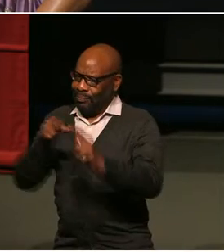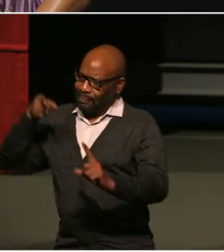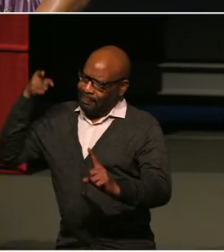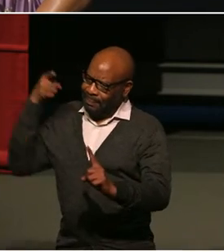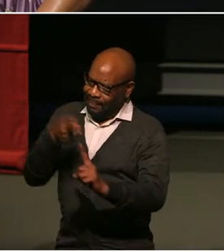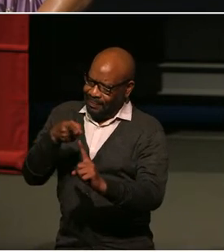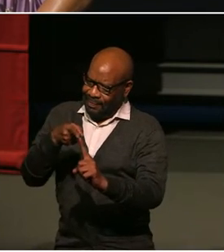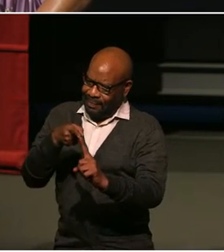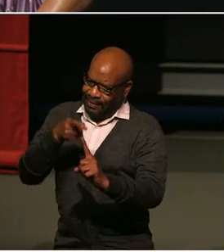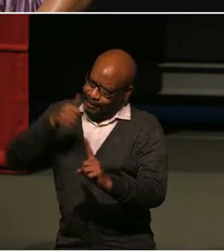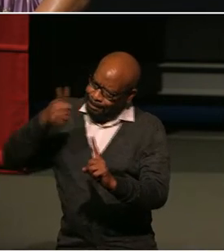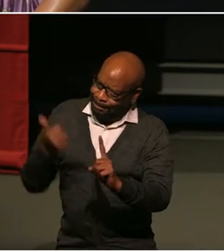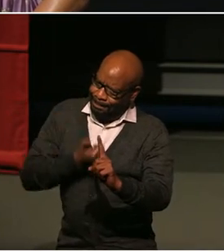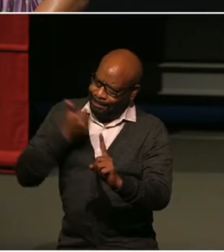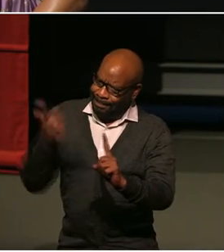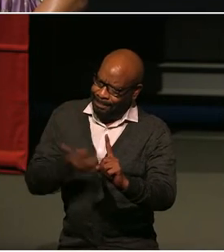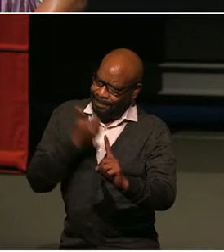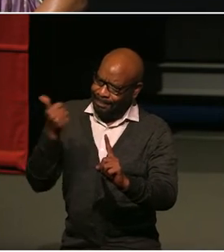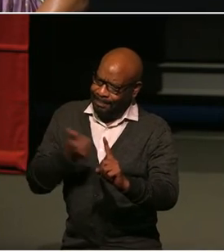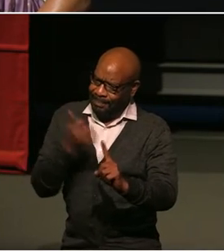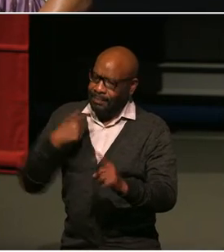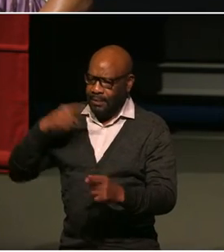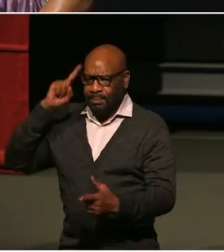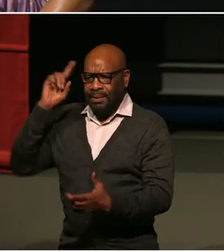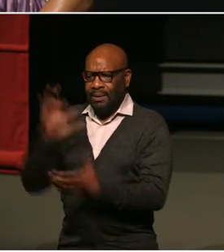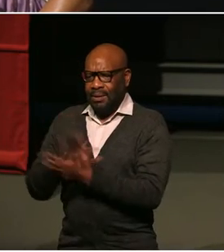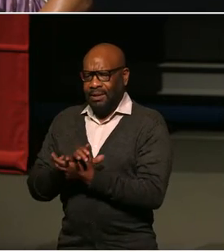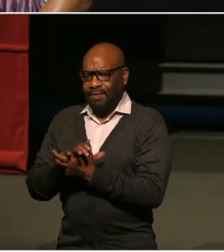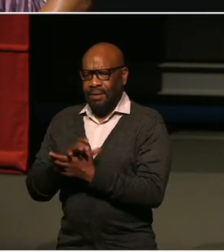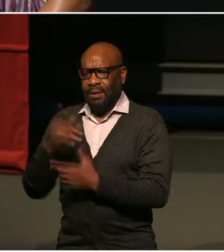standing up for what you believe.